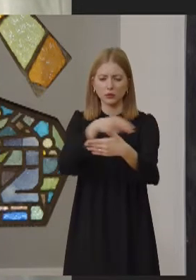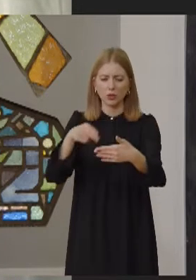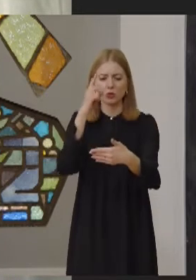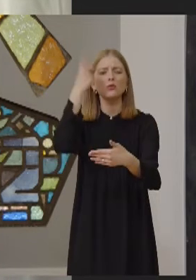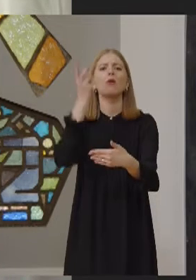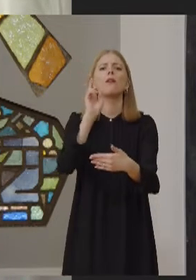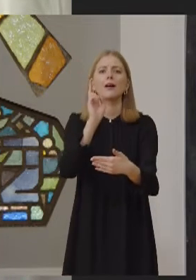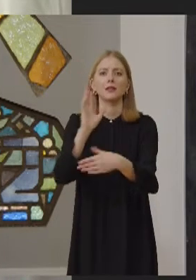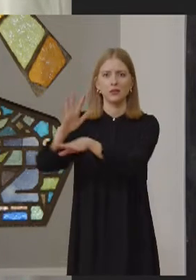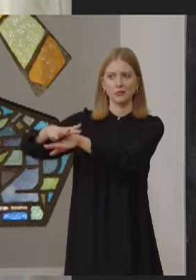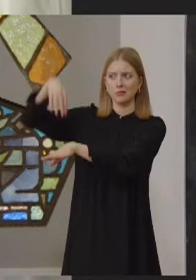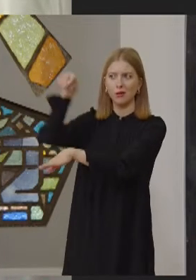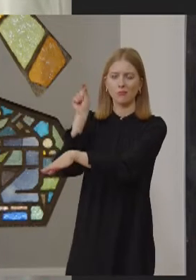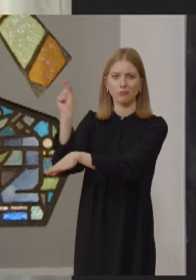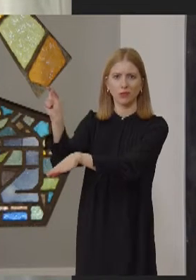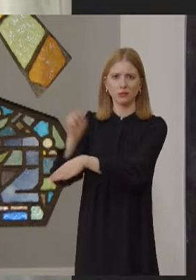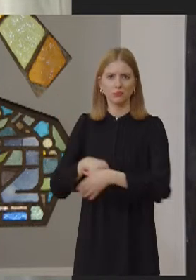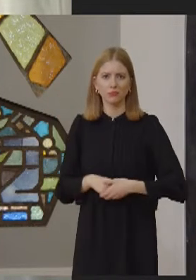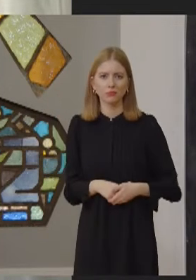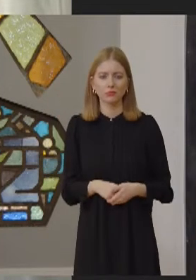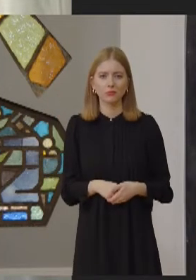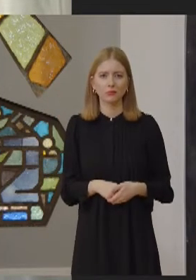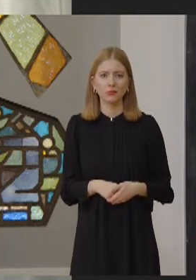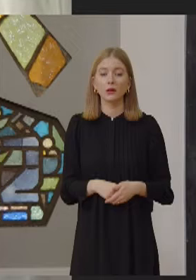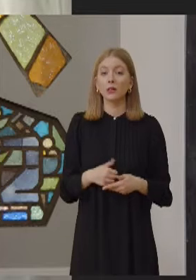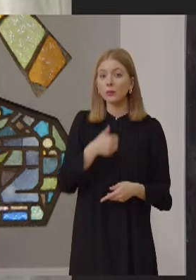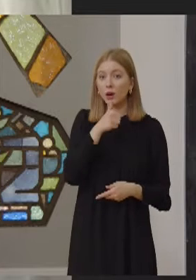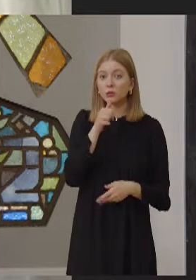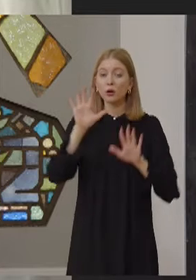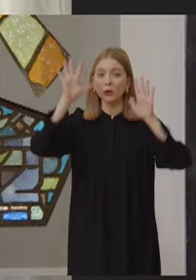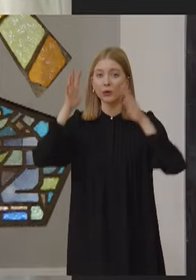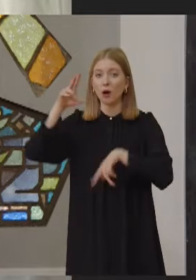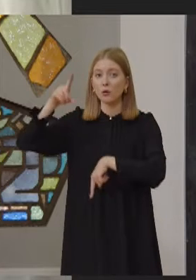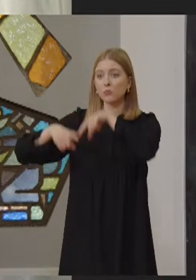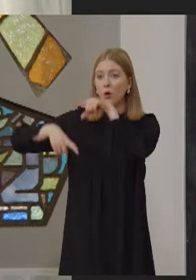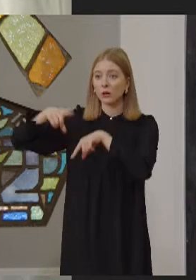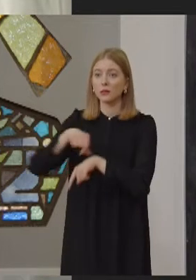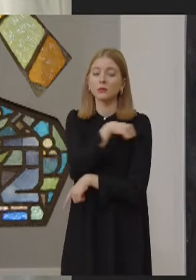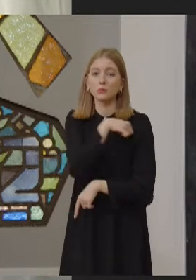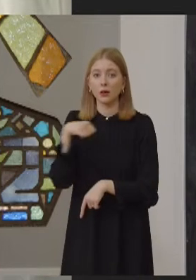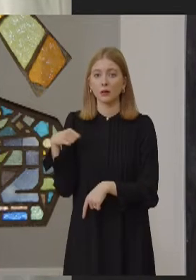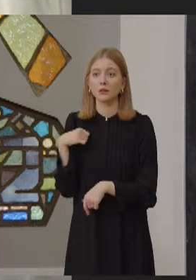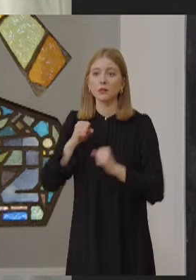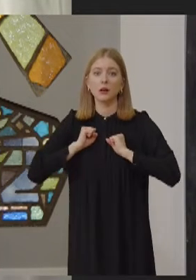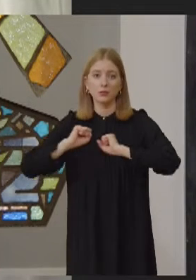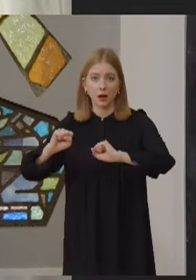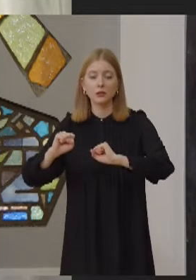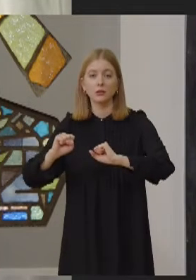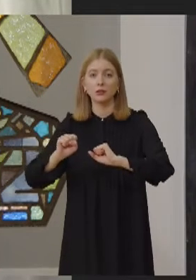the parliament is responsible for the ratification of this convention, not the society. If the politicians